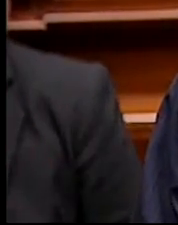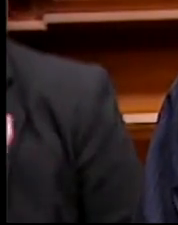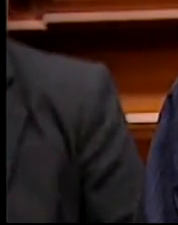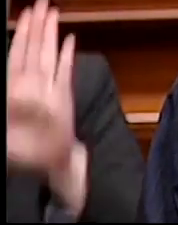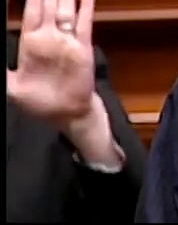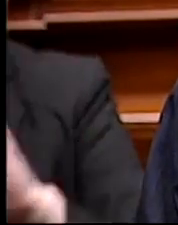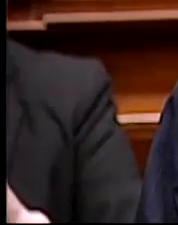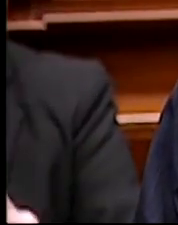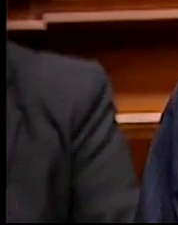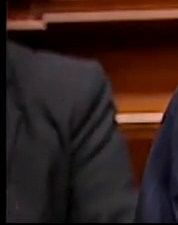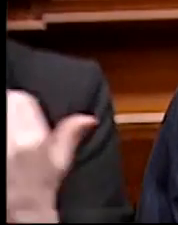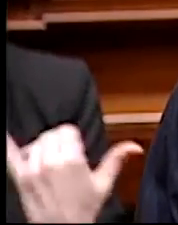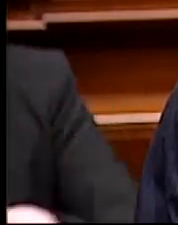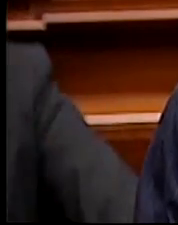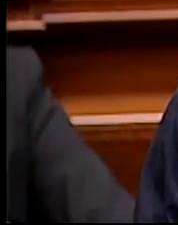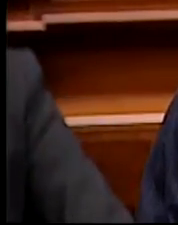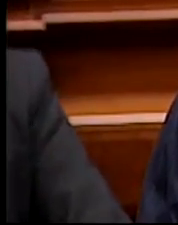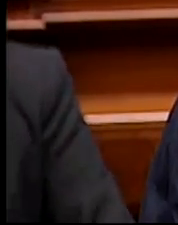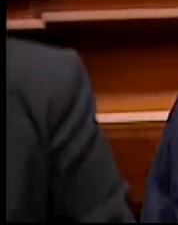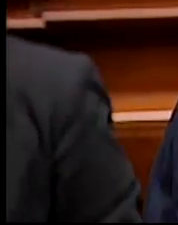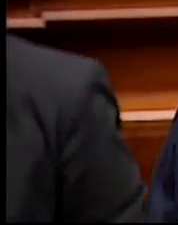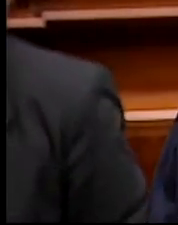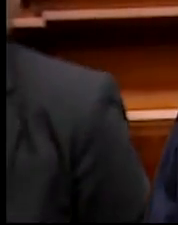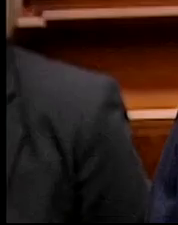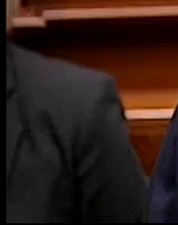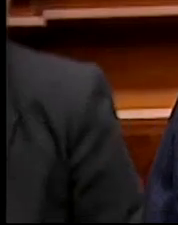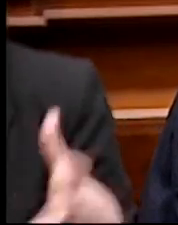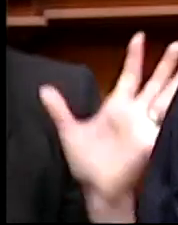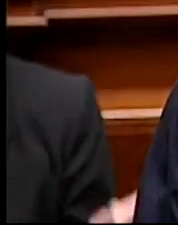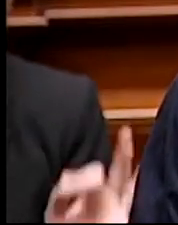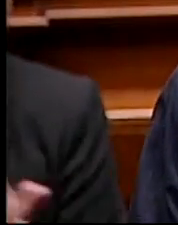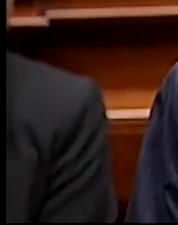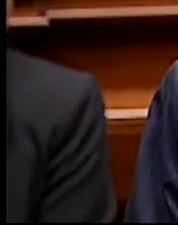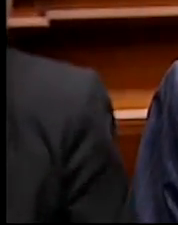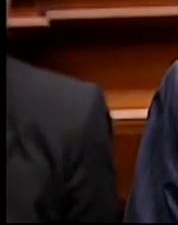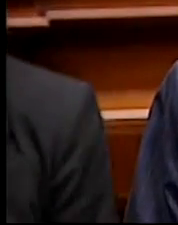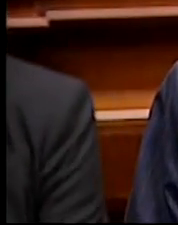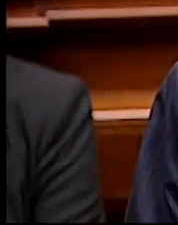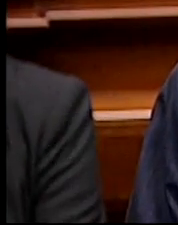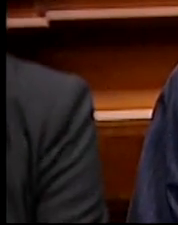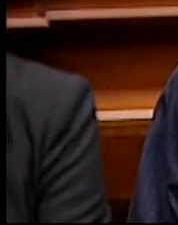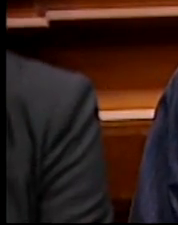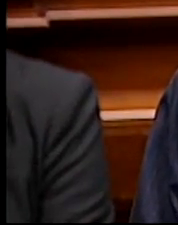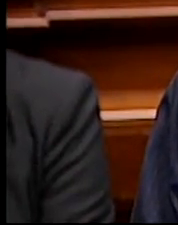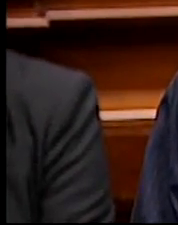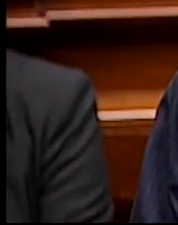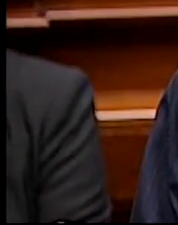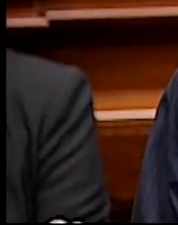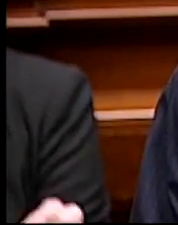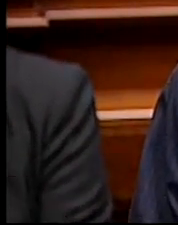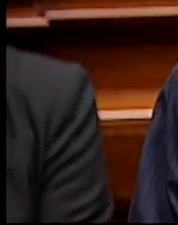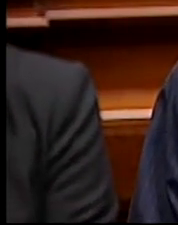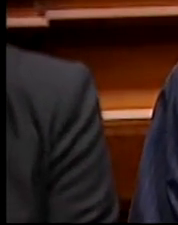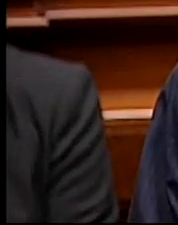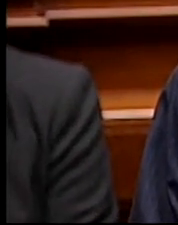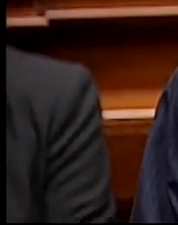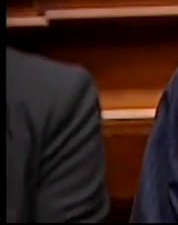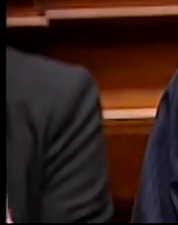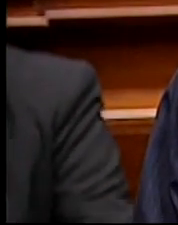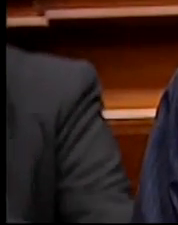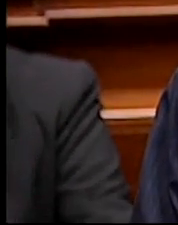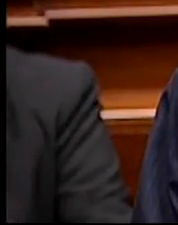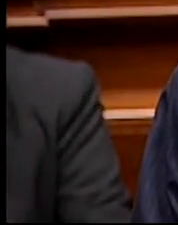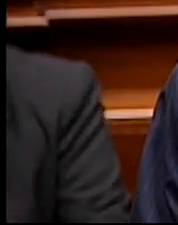state. Now is the time for bold and decisive action. It is make or break time for the land of